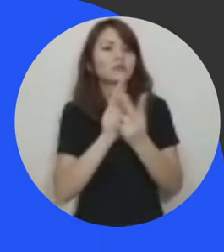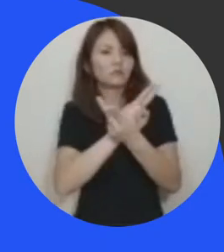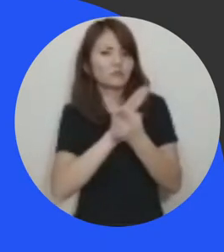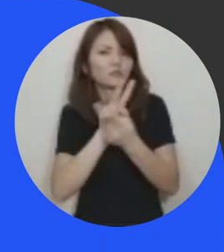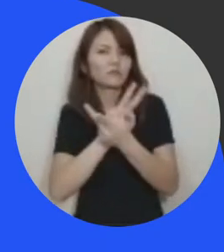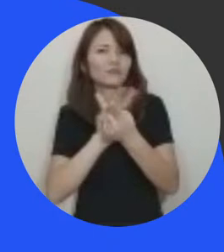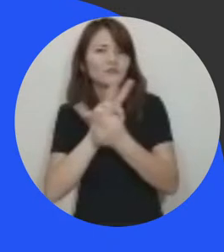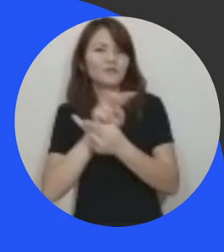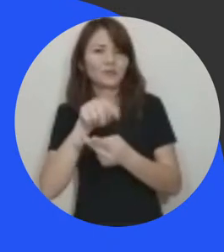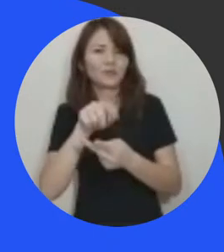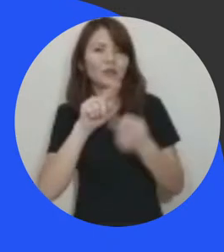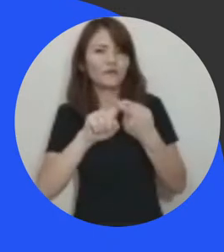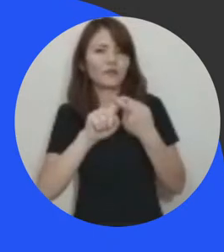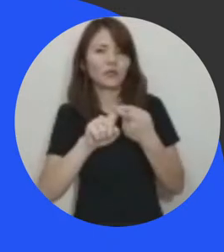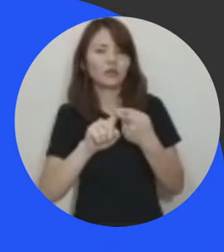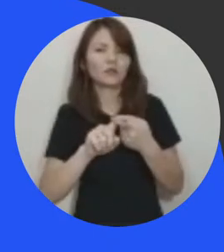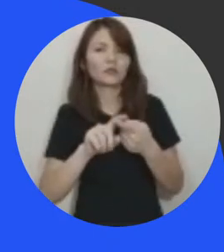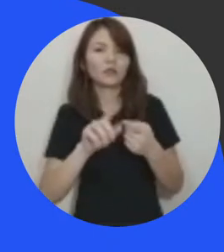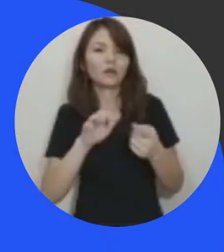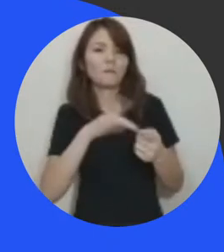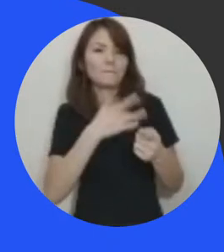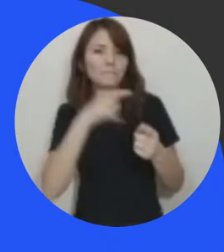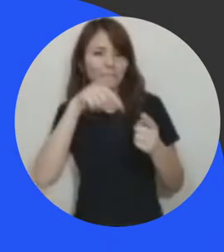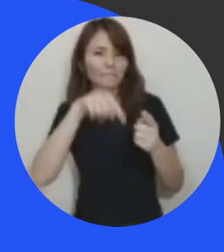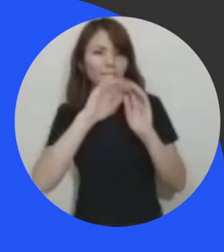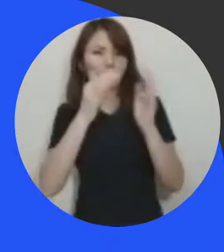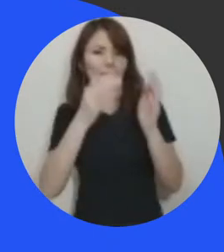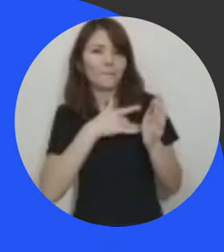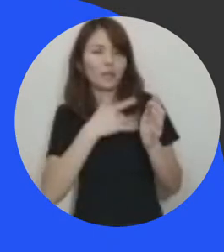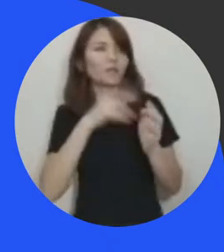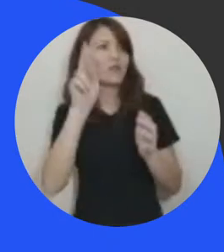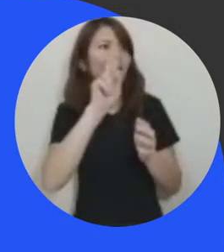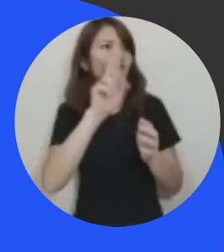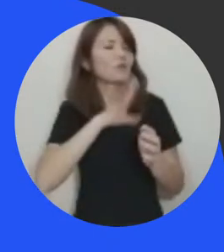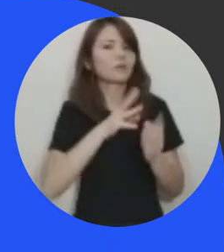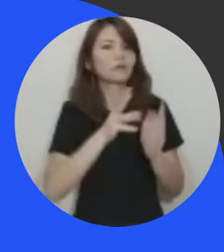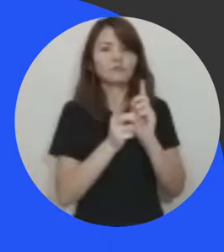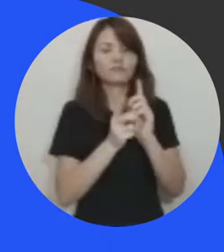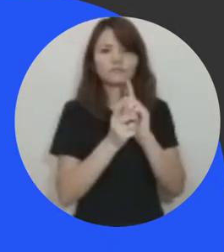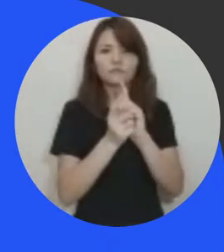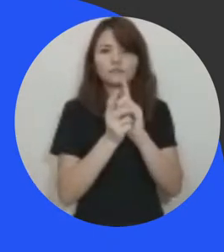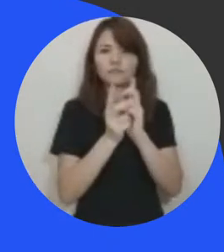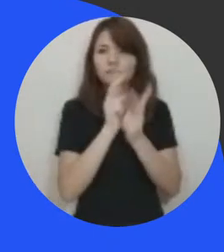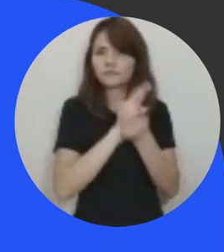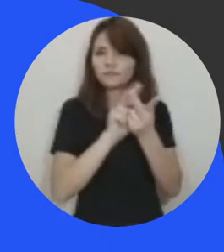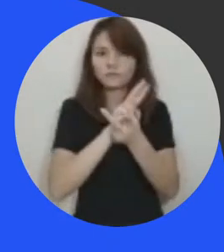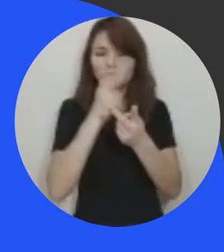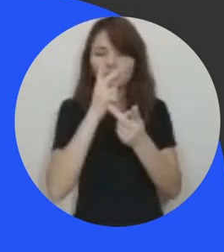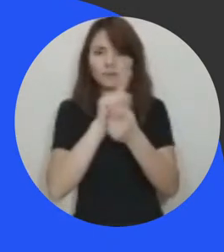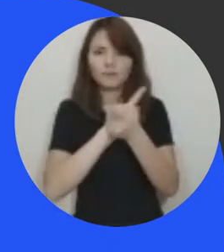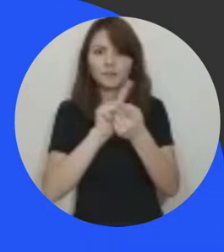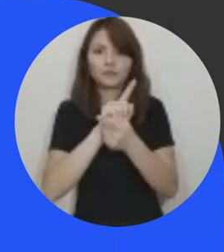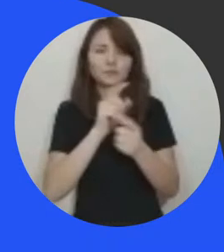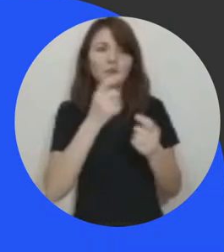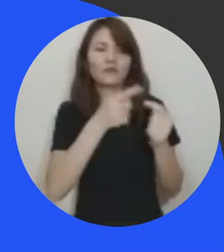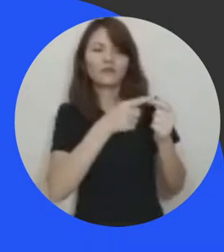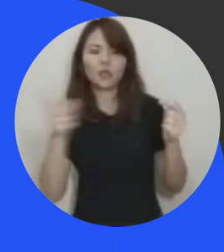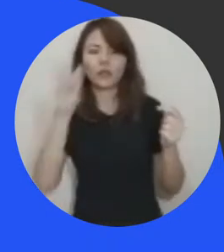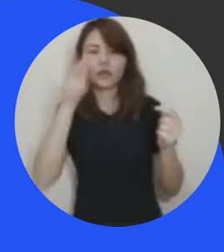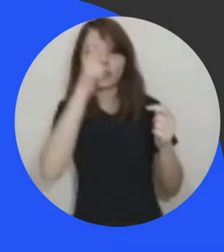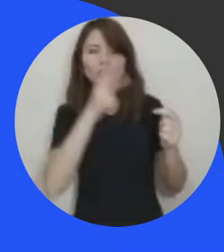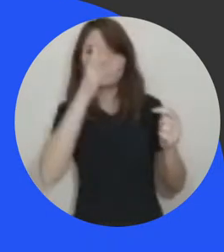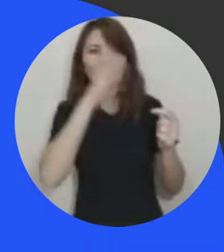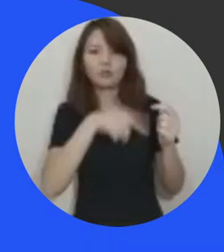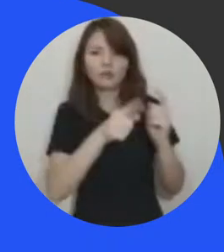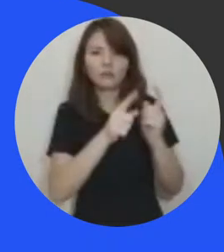about January, which over the course of sort of 3 to 4 months has completely replaced